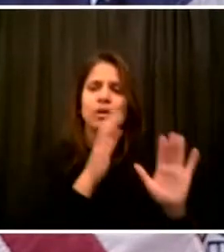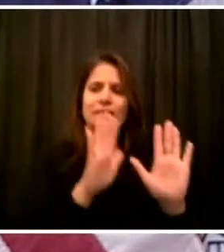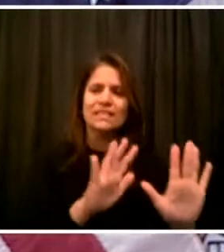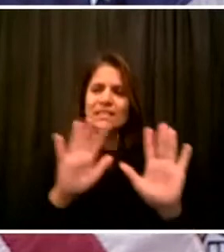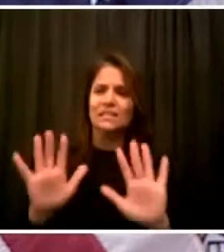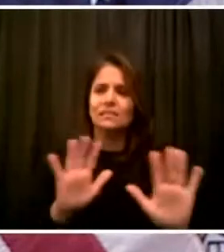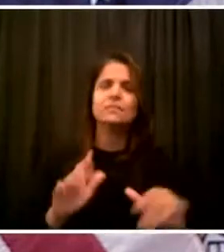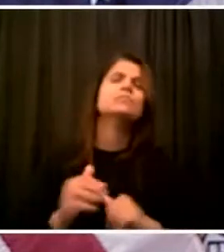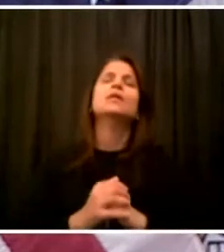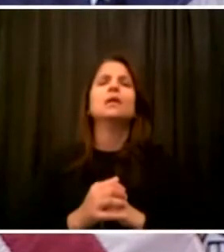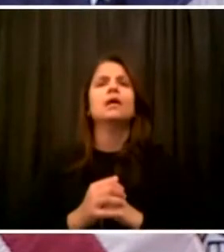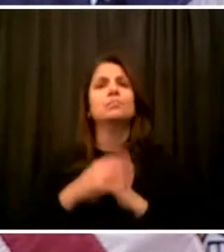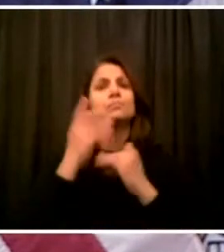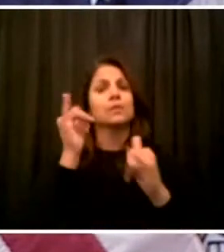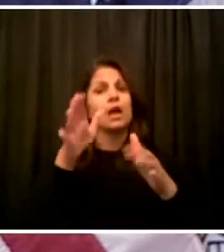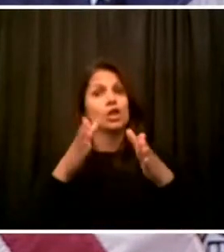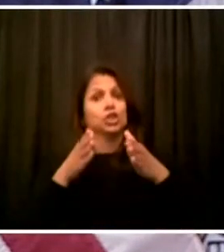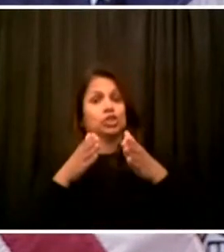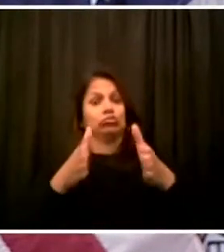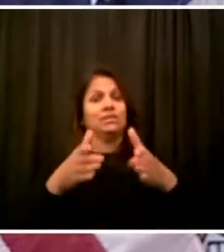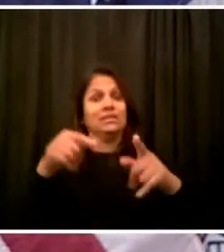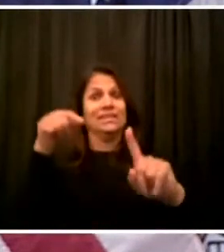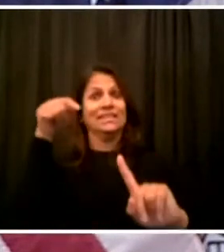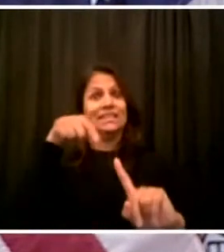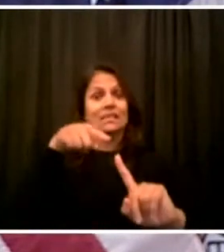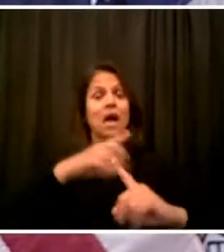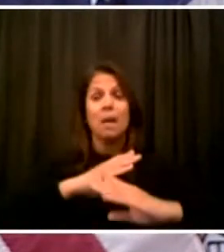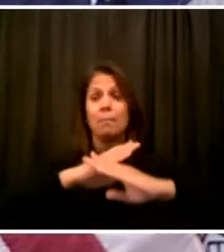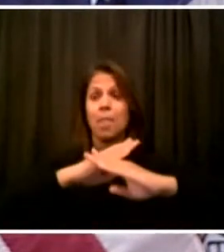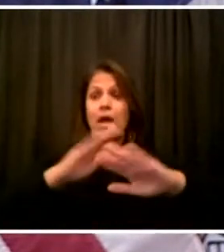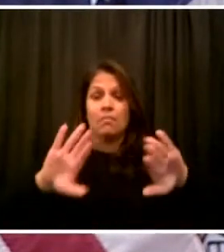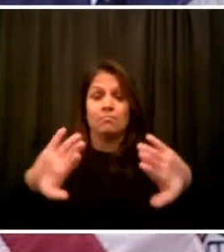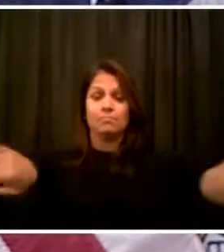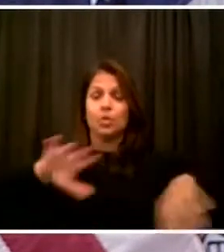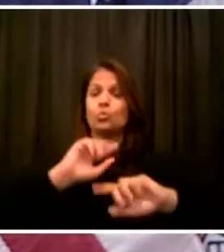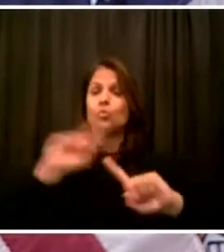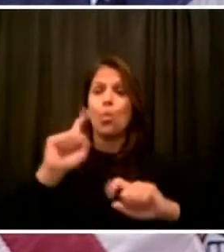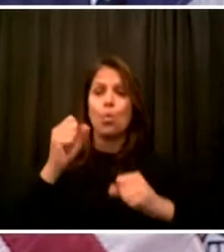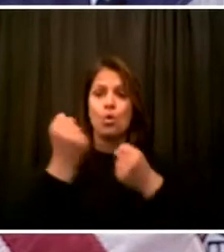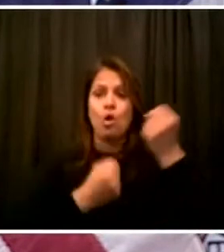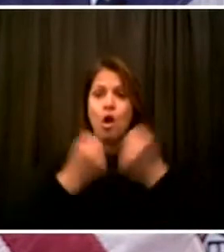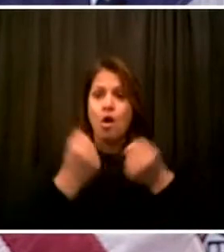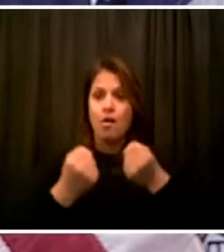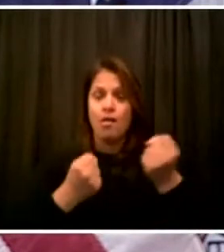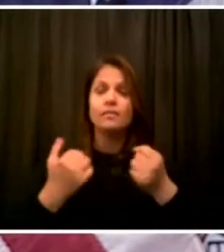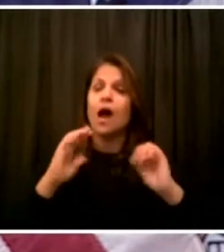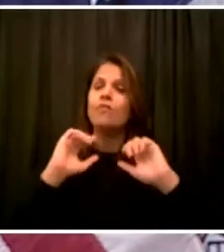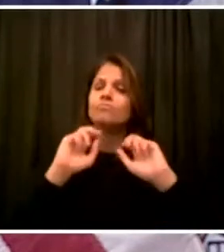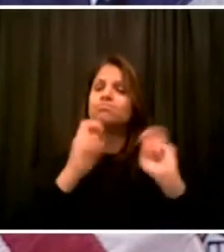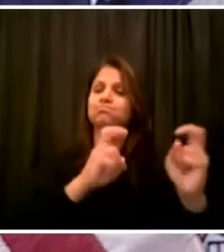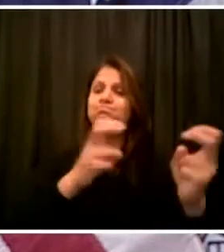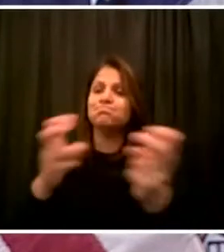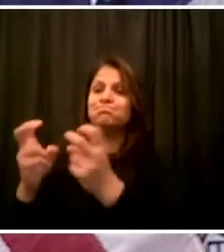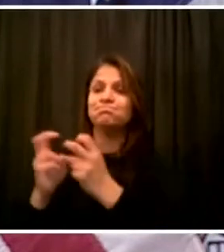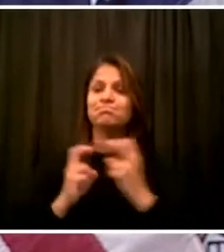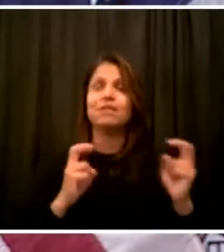when you think about the social distancing, the capacity, the making sure that people are safe and it's handled consistently.